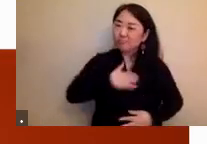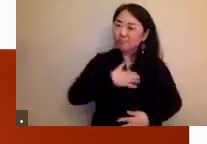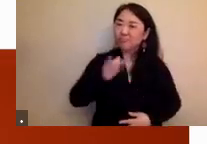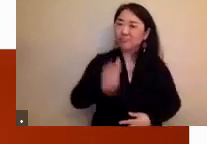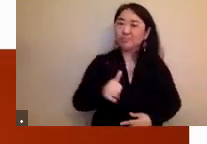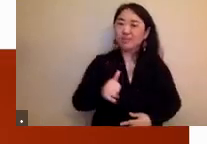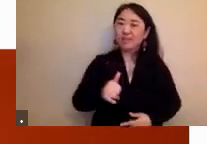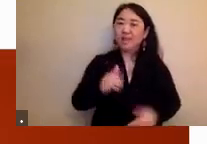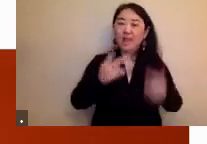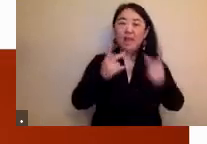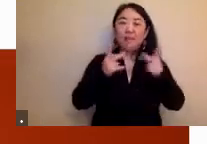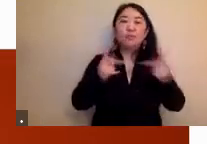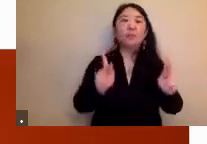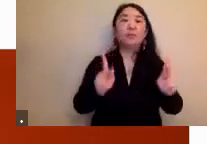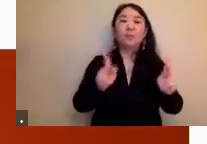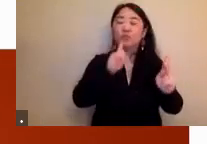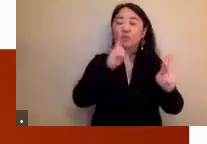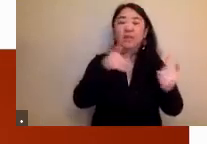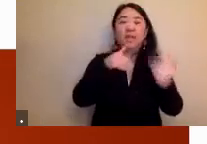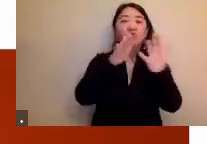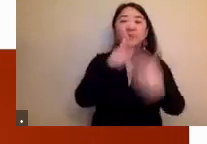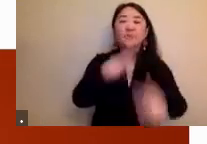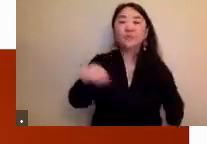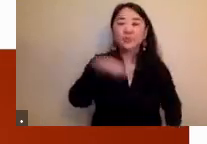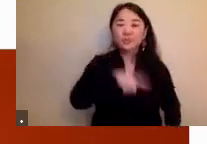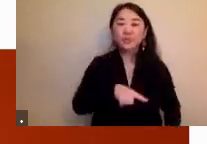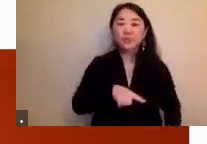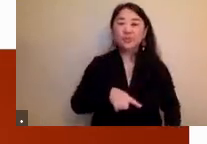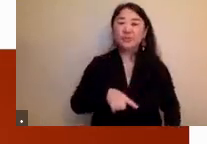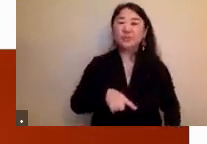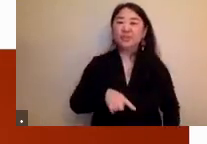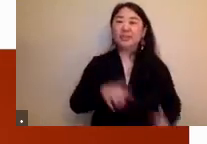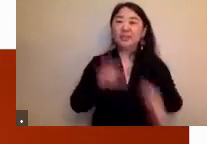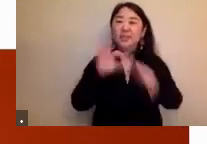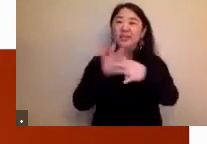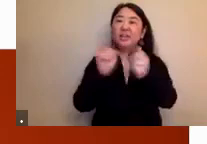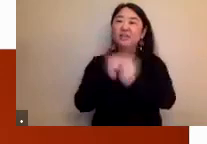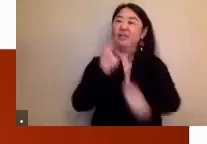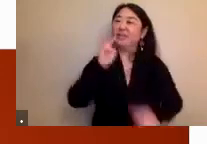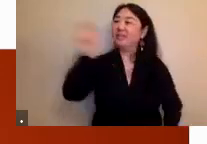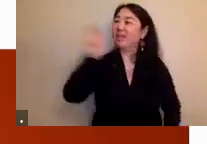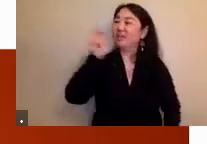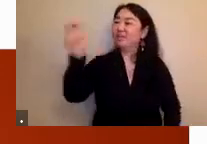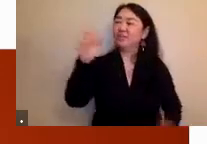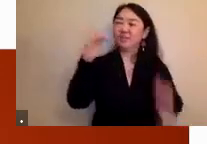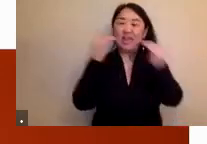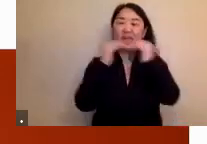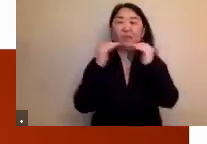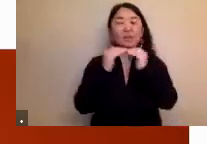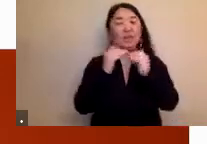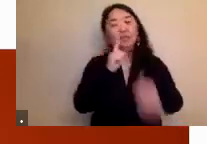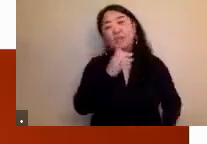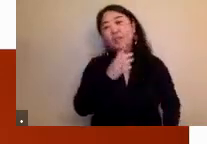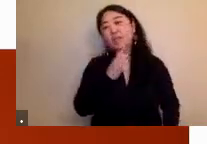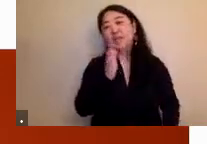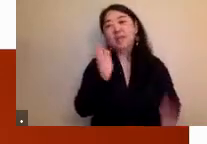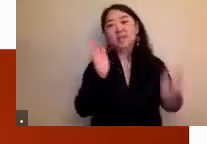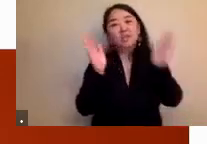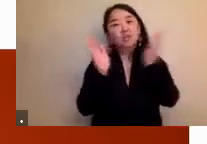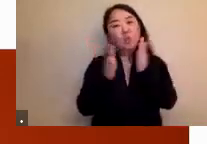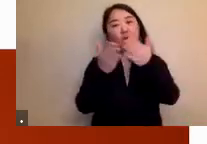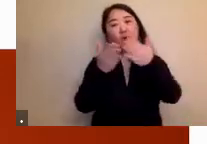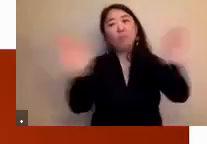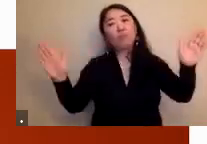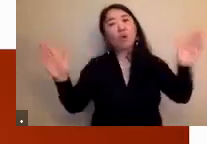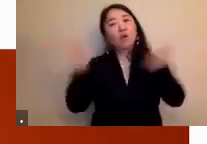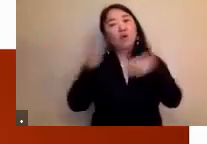at least address you about transportation equity. It's just a very small, broad section